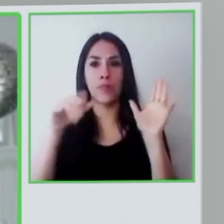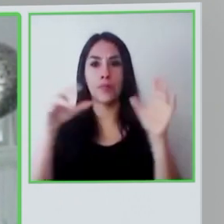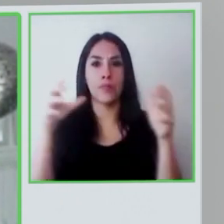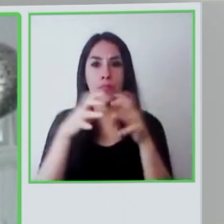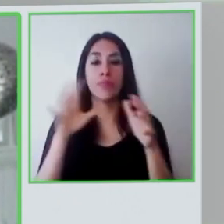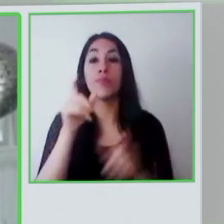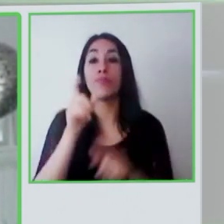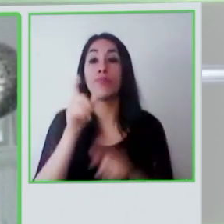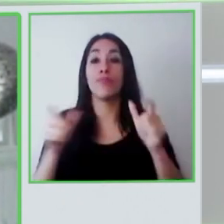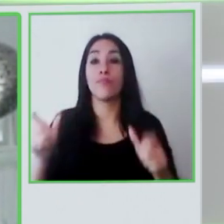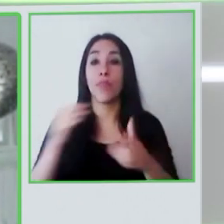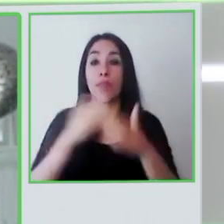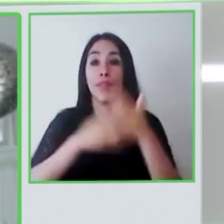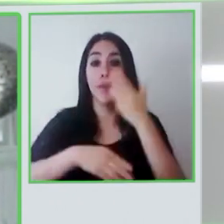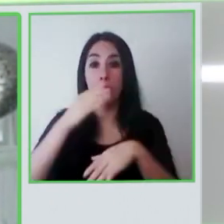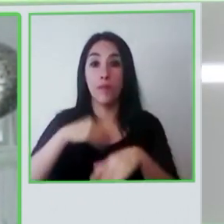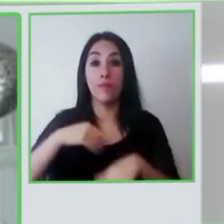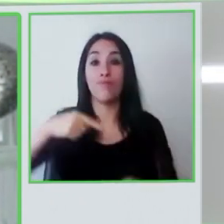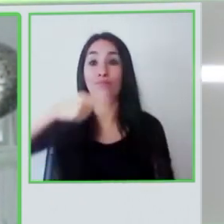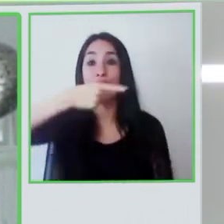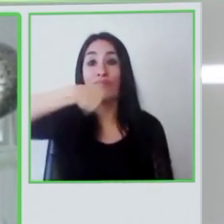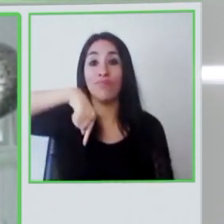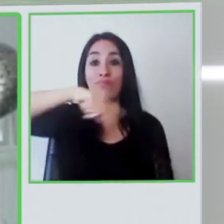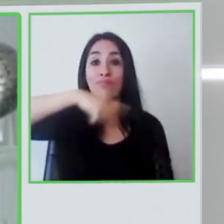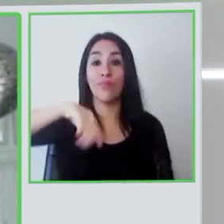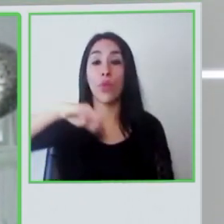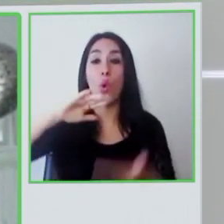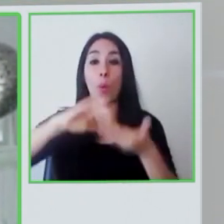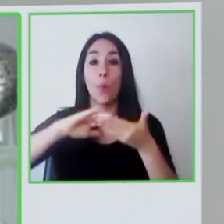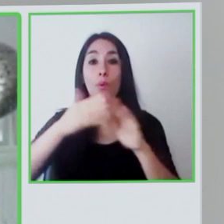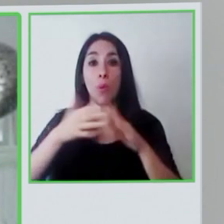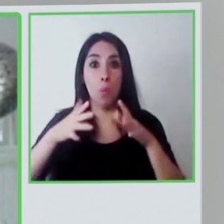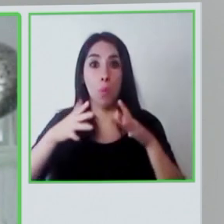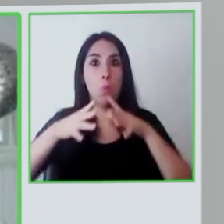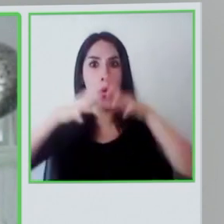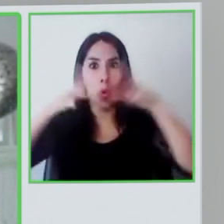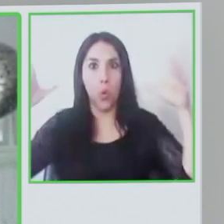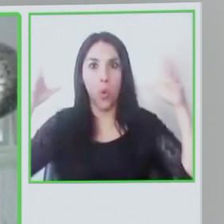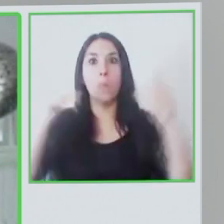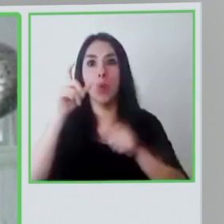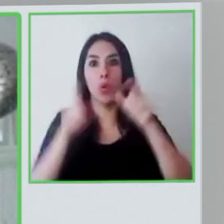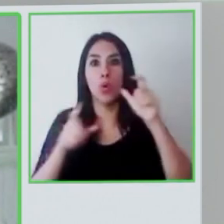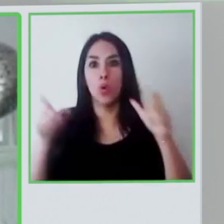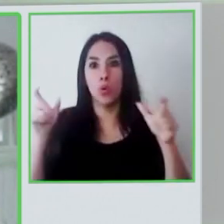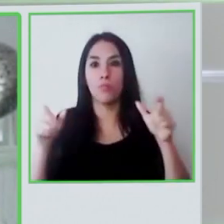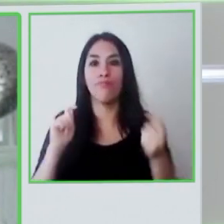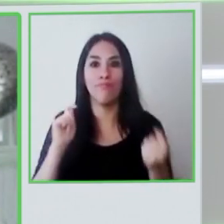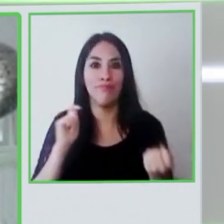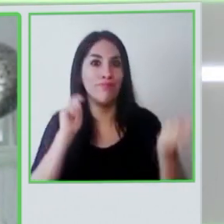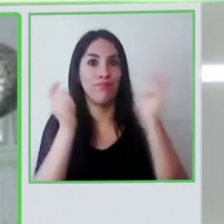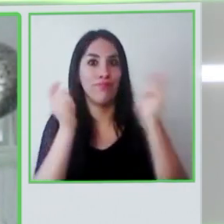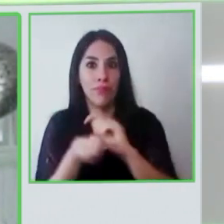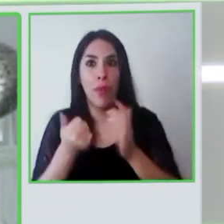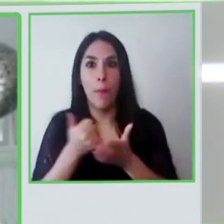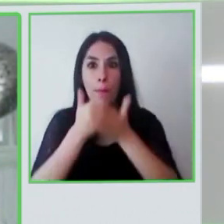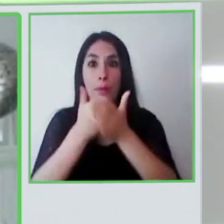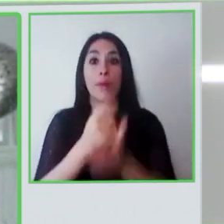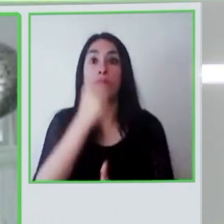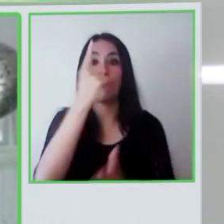with disability. We are in a community very large with change agents. We